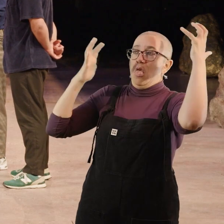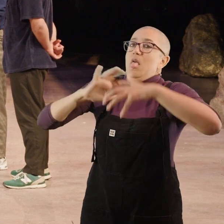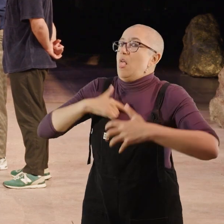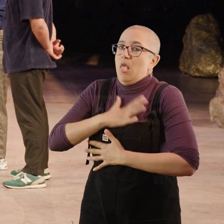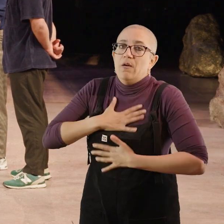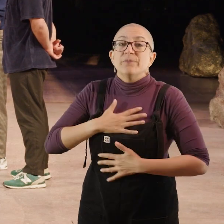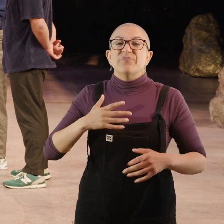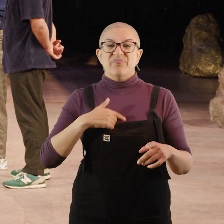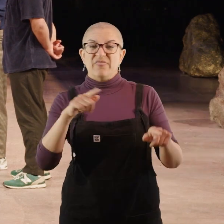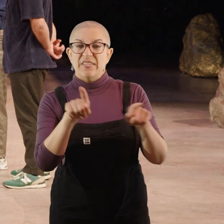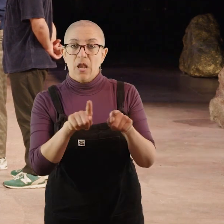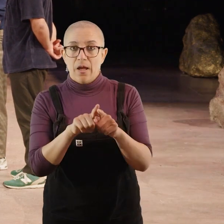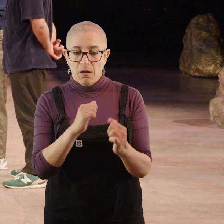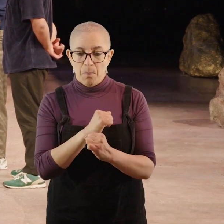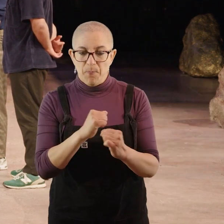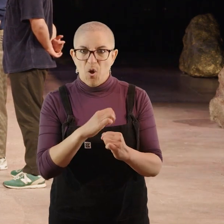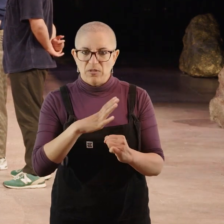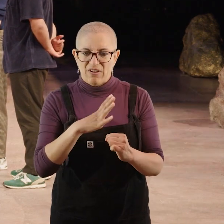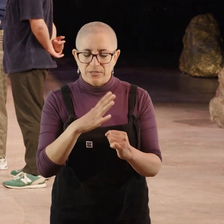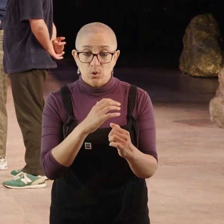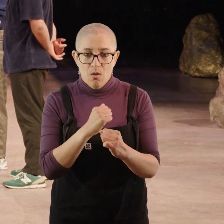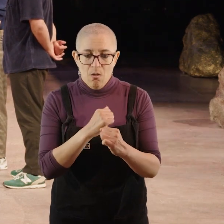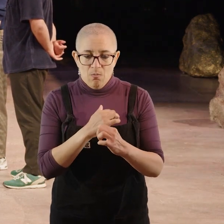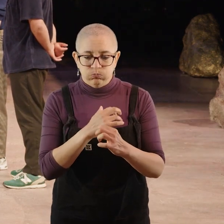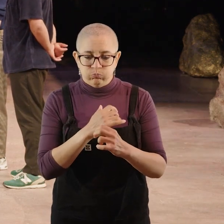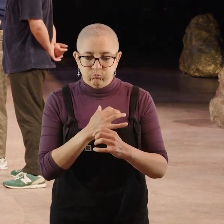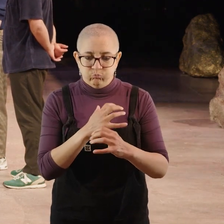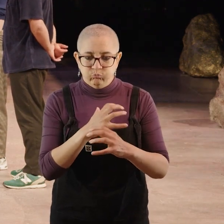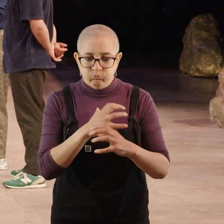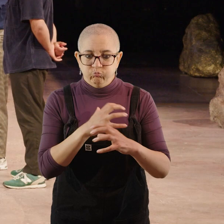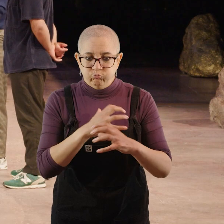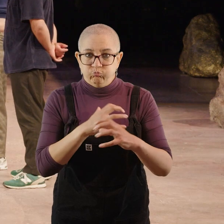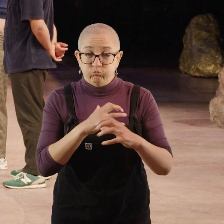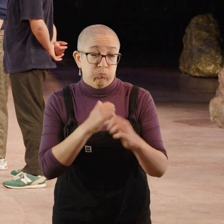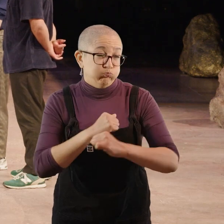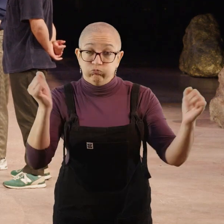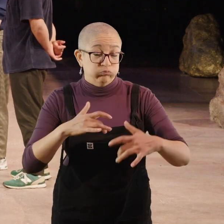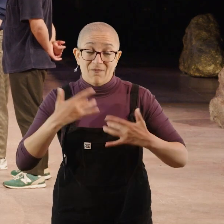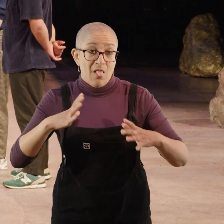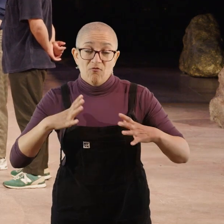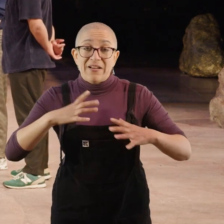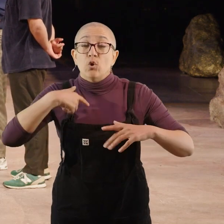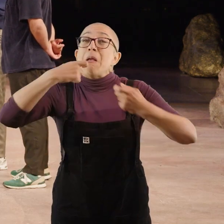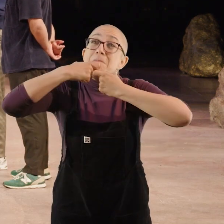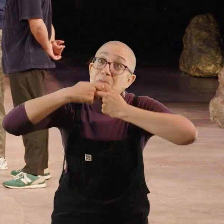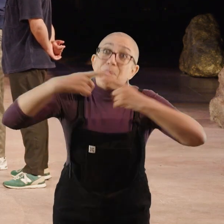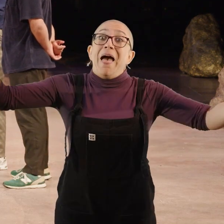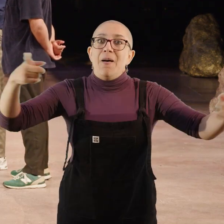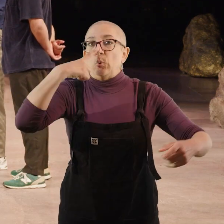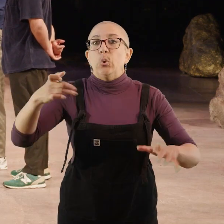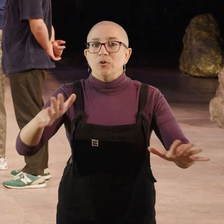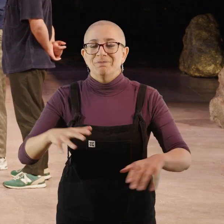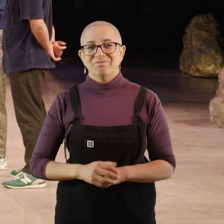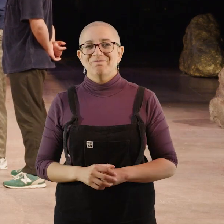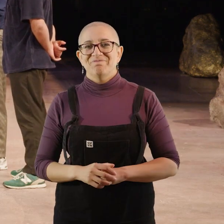unexploded bomb in this scene, because at any point he could just let everybody know that it's done. Yeah. Well, with that,